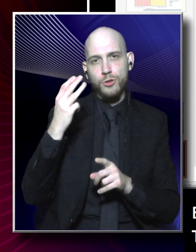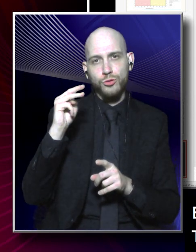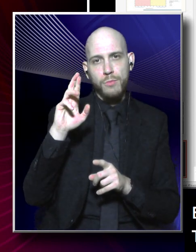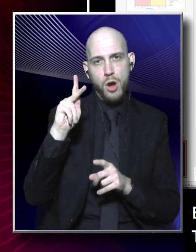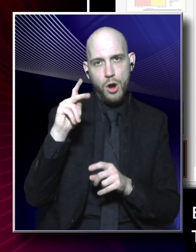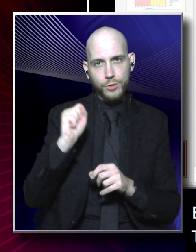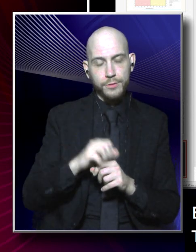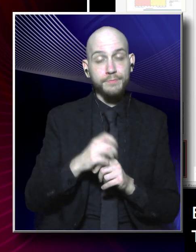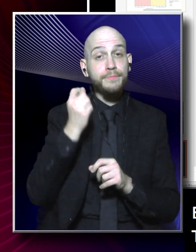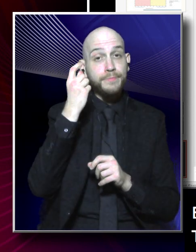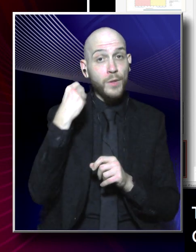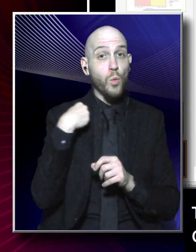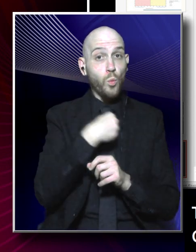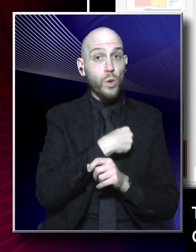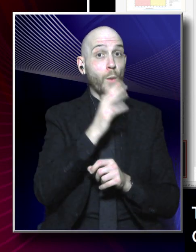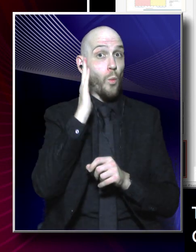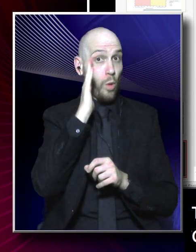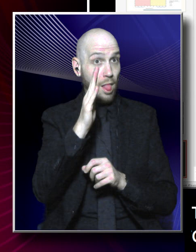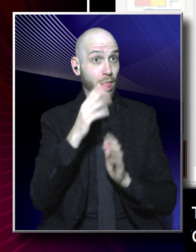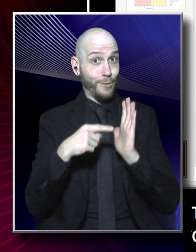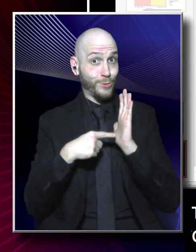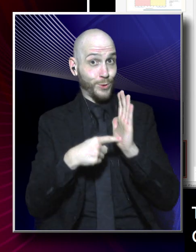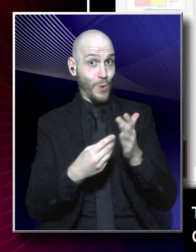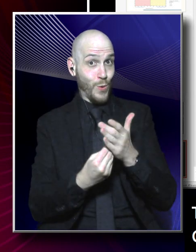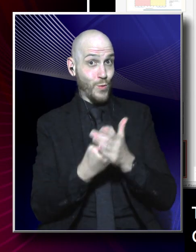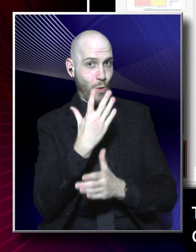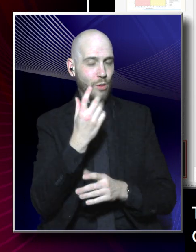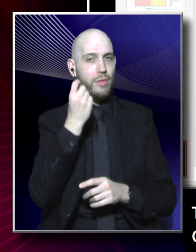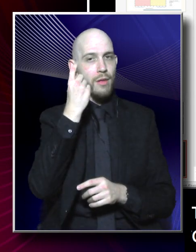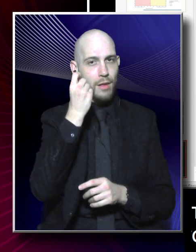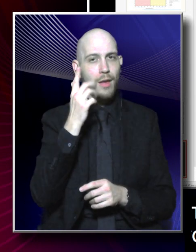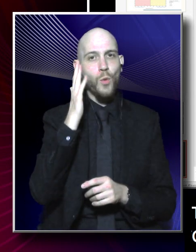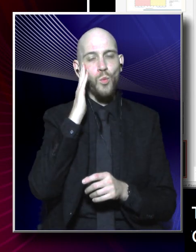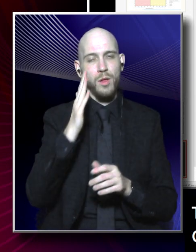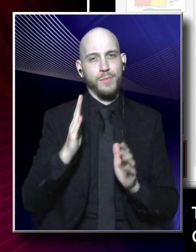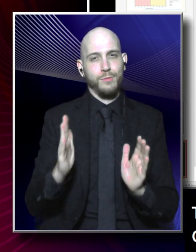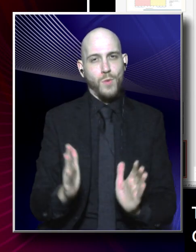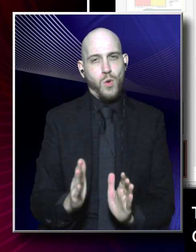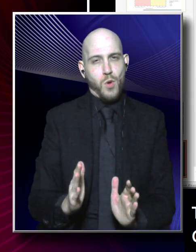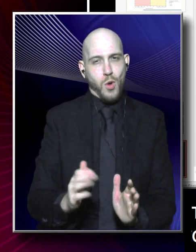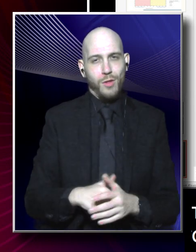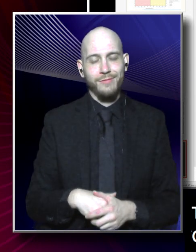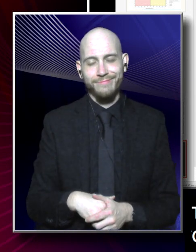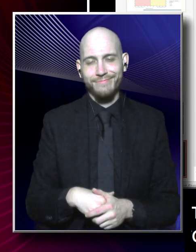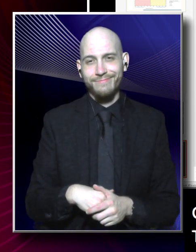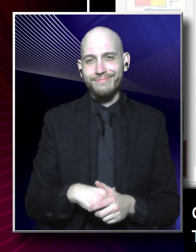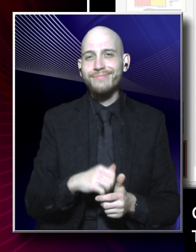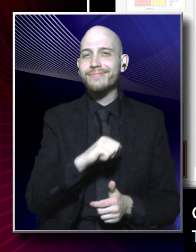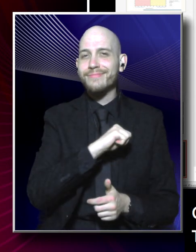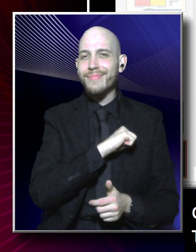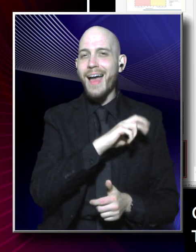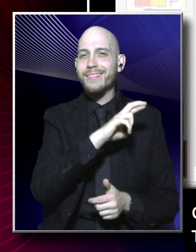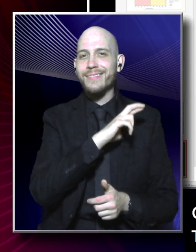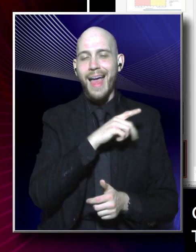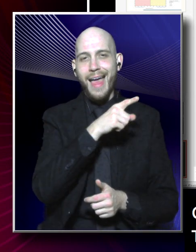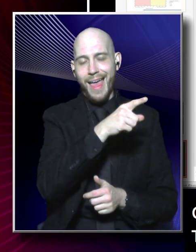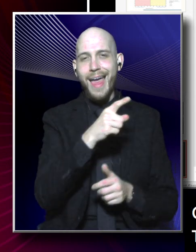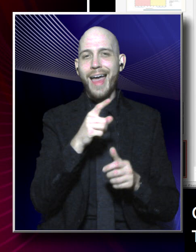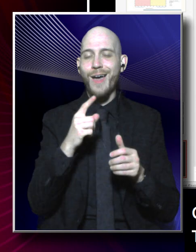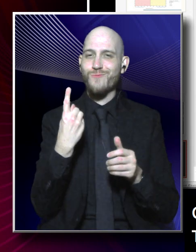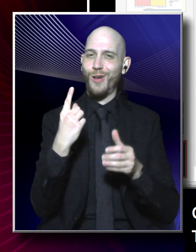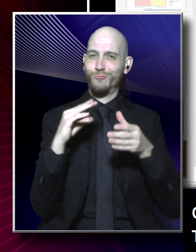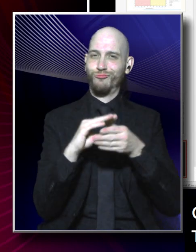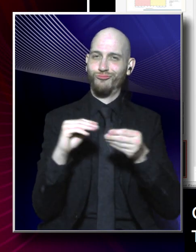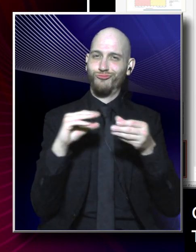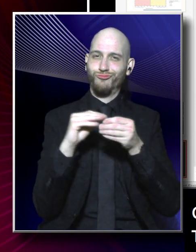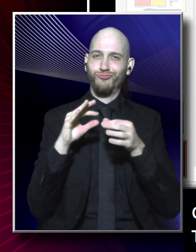but it is going to be slow. And Annette has used the analogy of the roots of the bamboo tree, and this is where